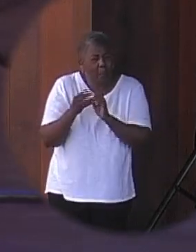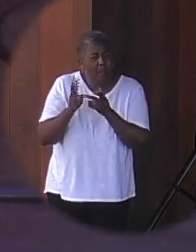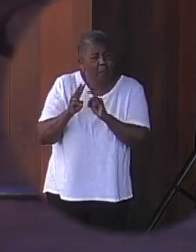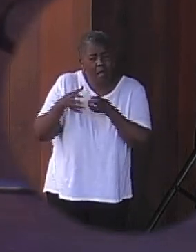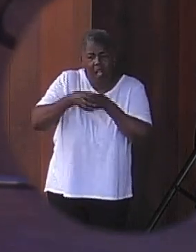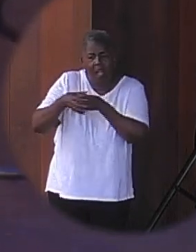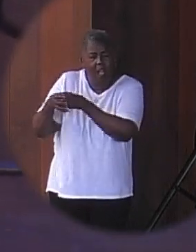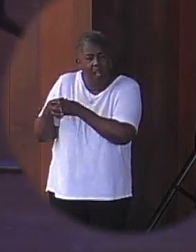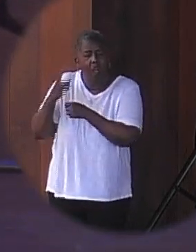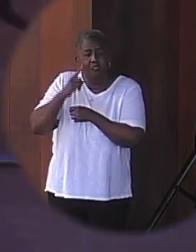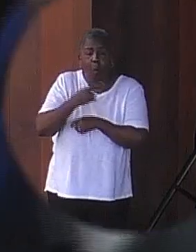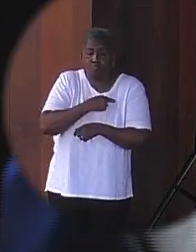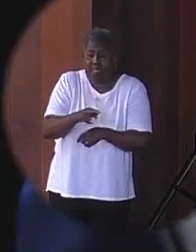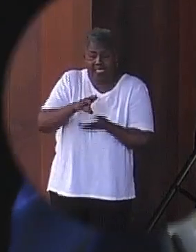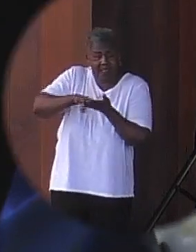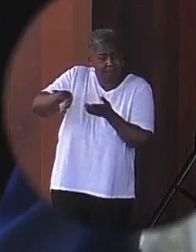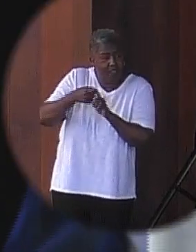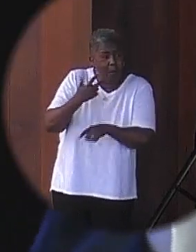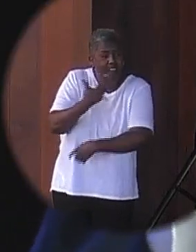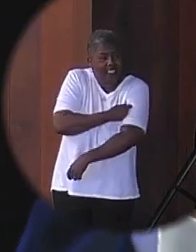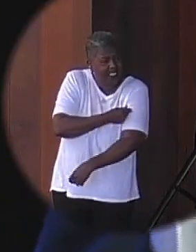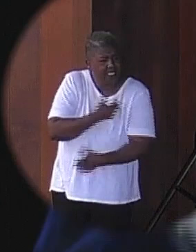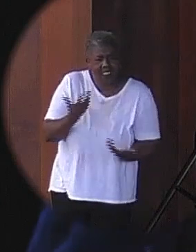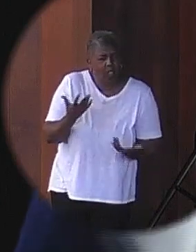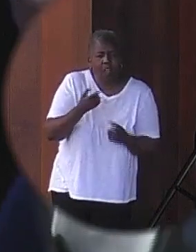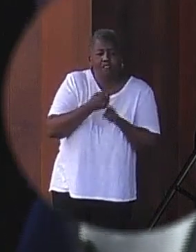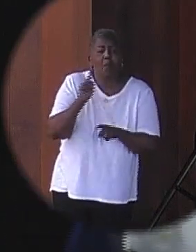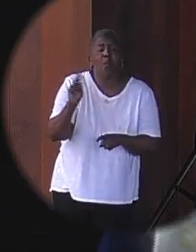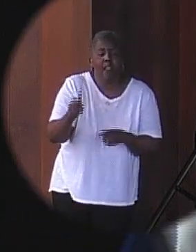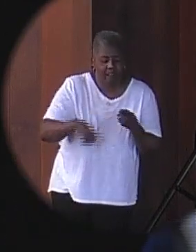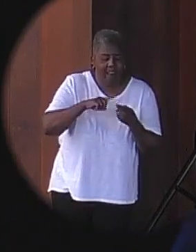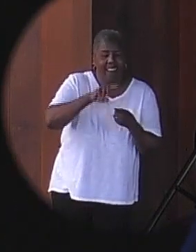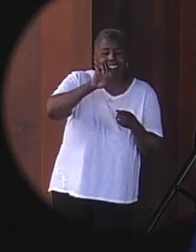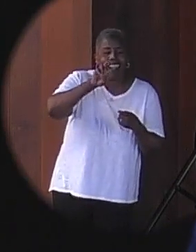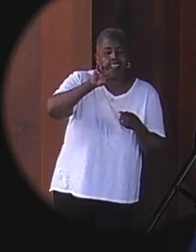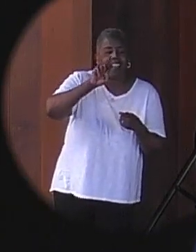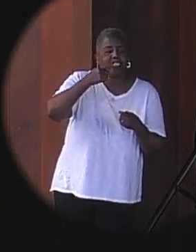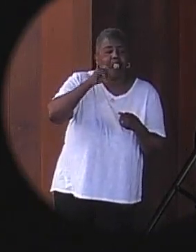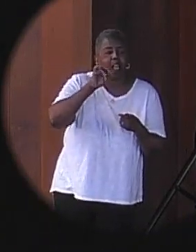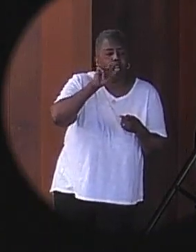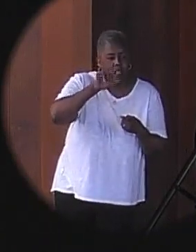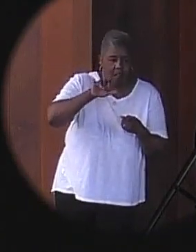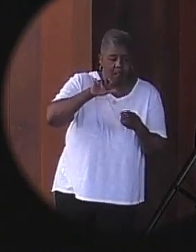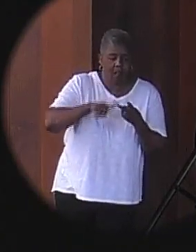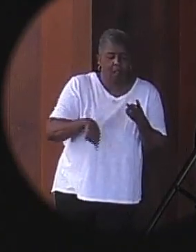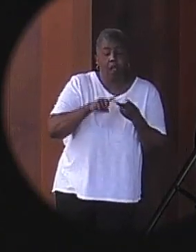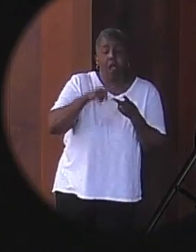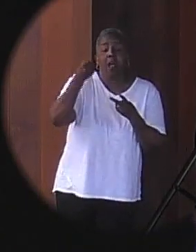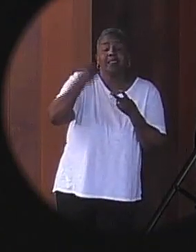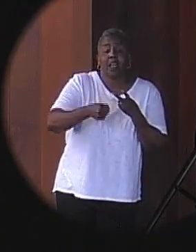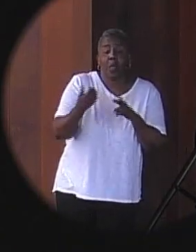rate for religious exemption are from evangelicals, Southern